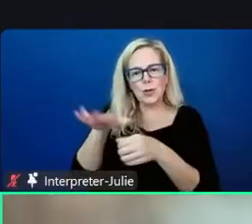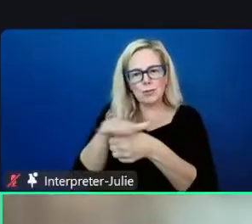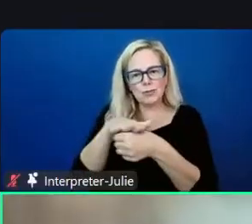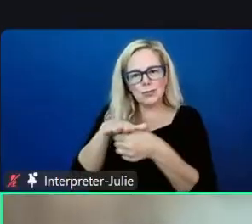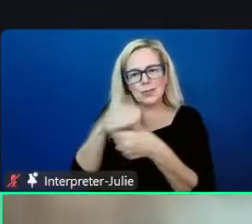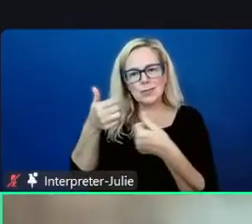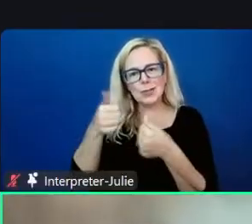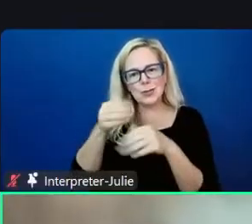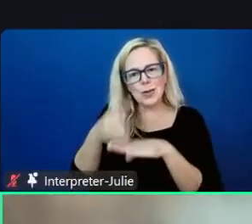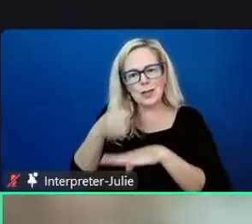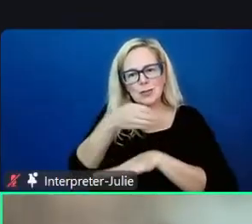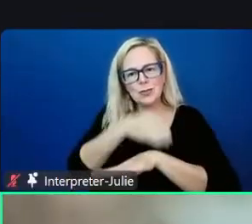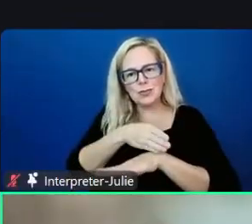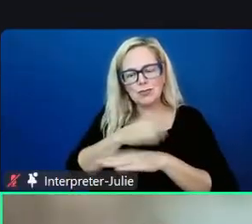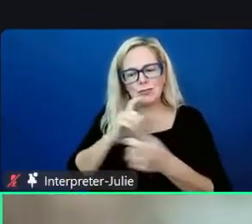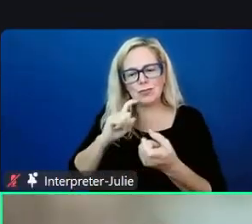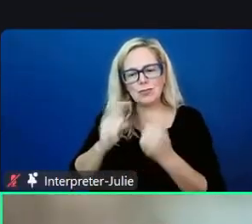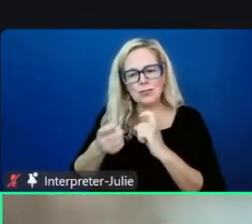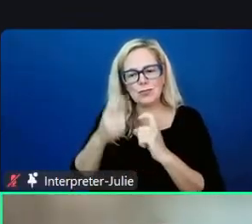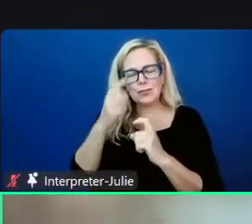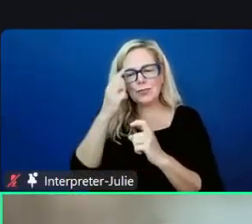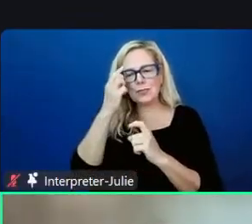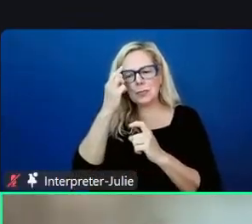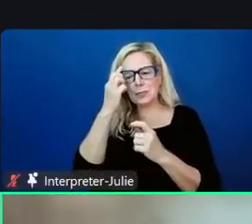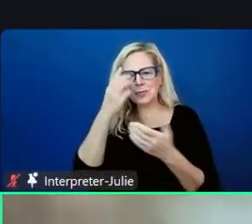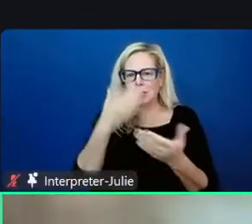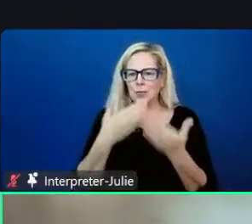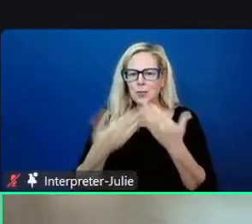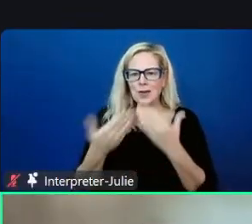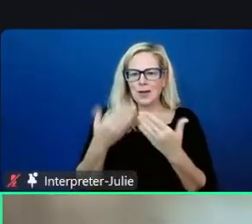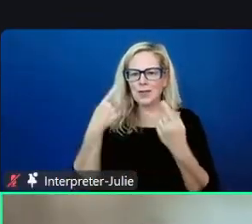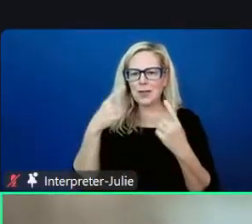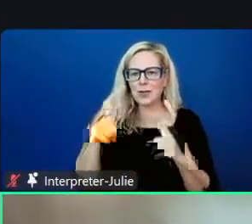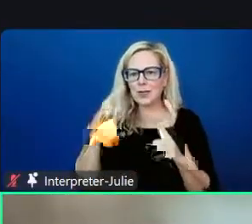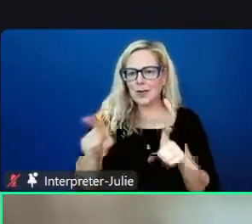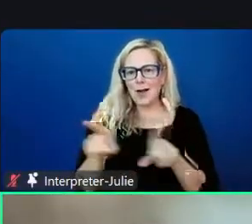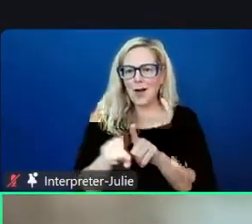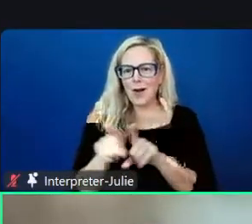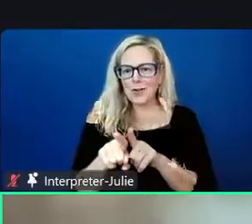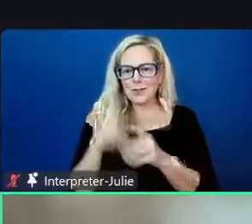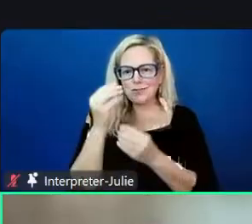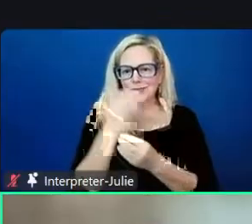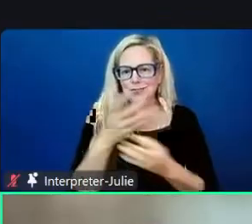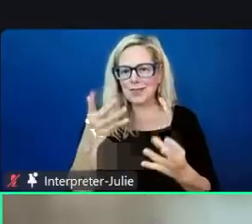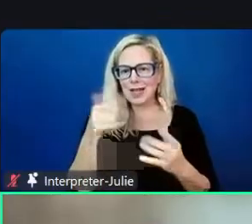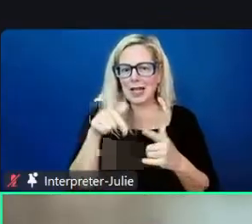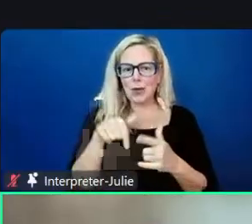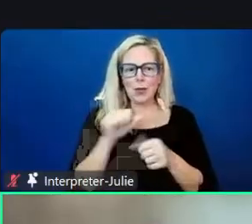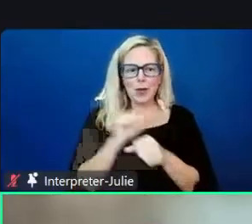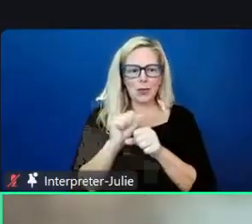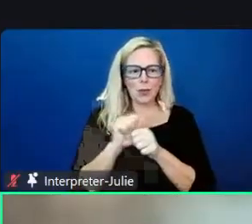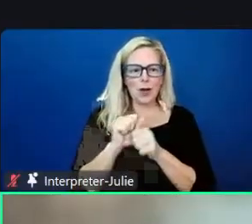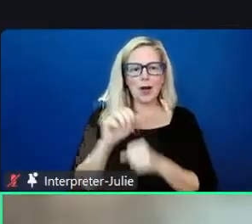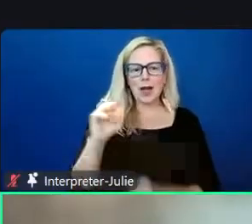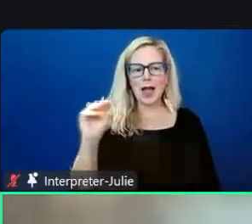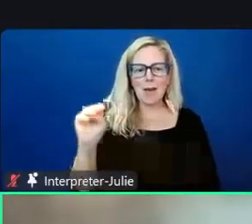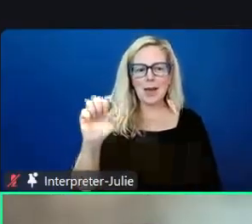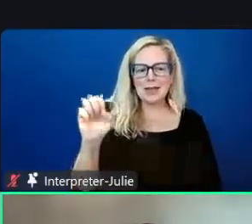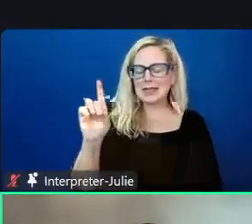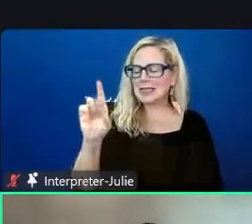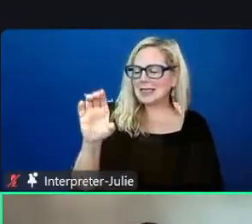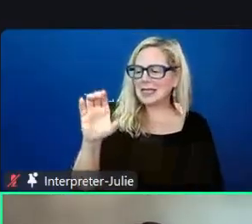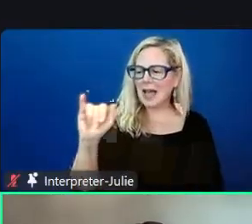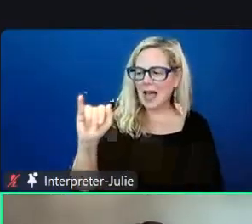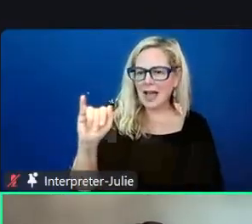make change wherever that is for you. And I also want to briefly ground this in the work that we're doing with MSDCI. We're a national